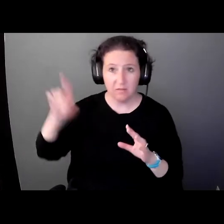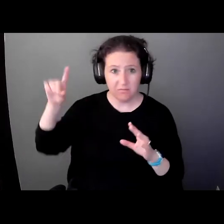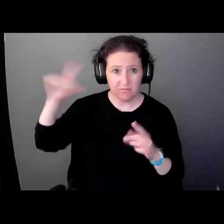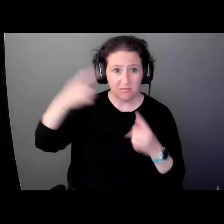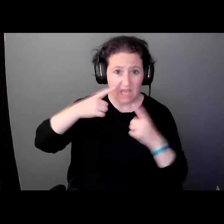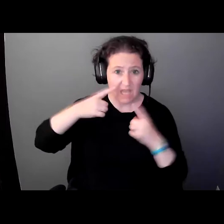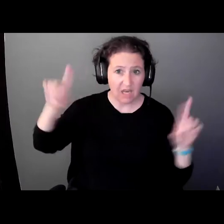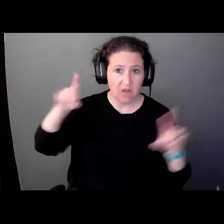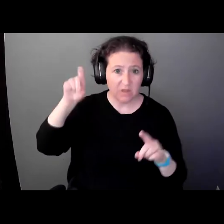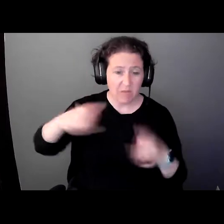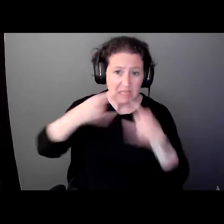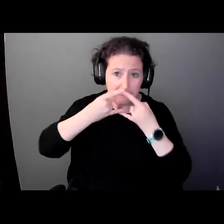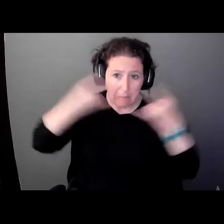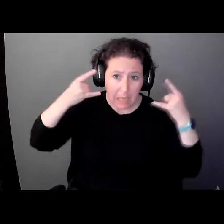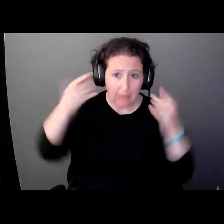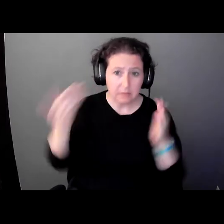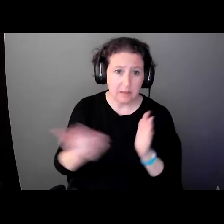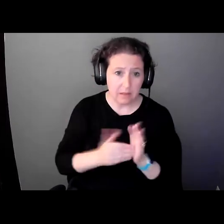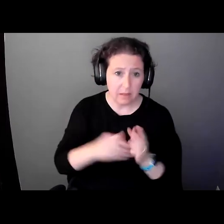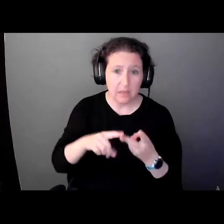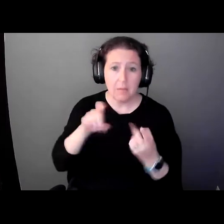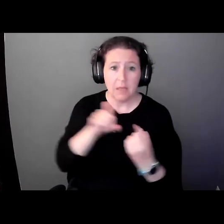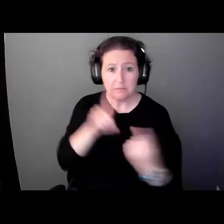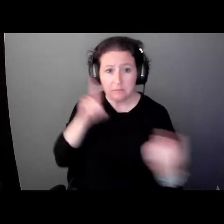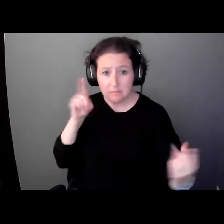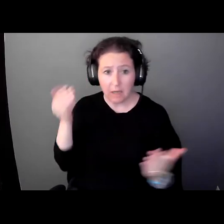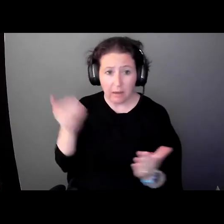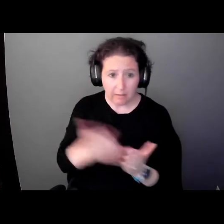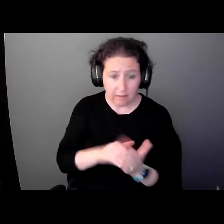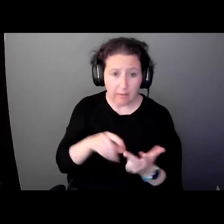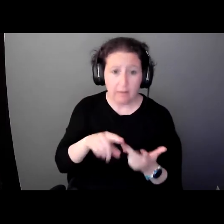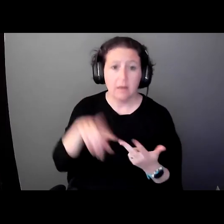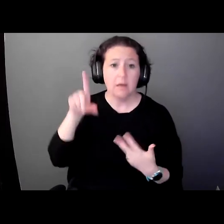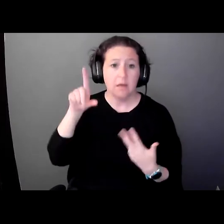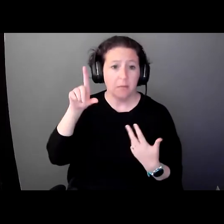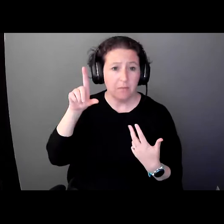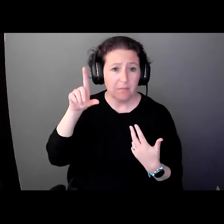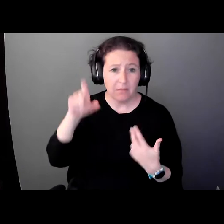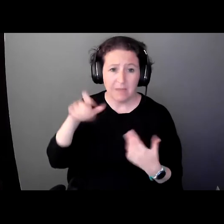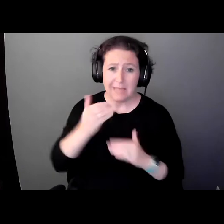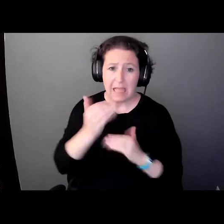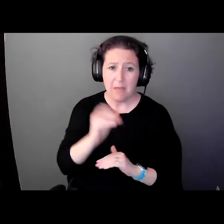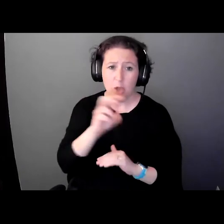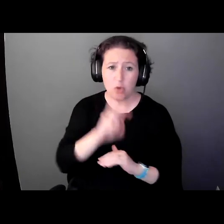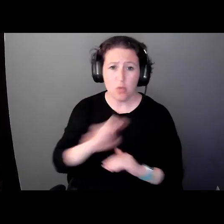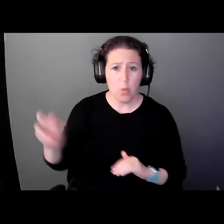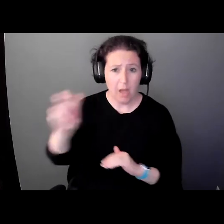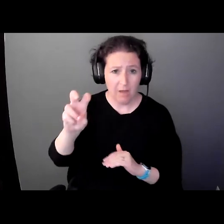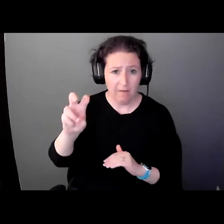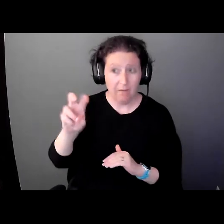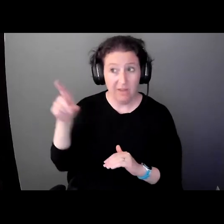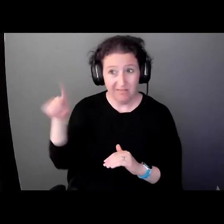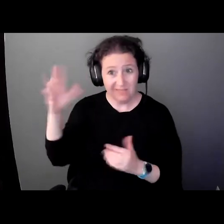mandates and travel restrictions that had been being rolled back are underway to control spread.